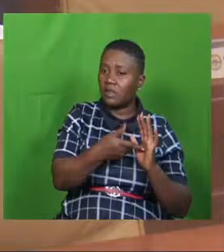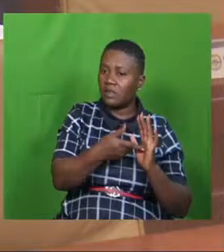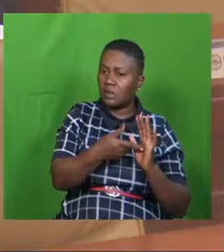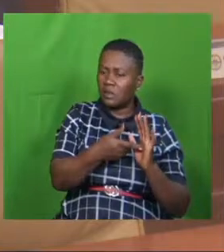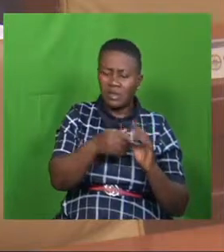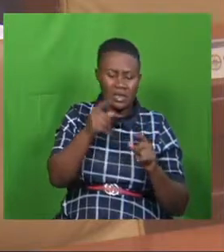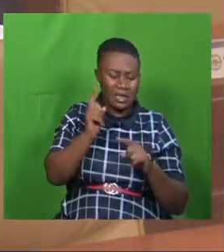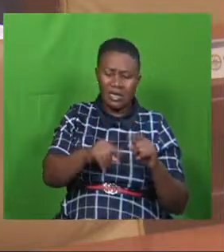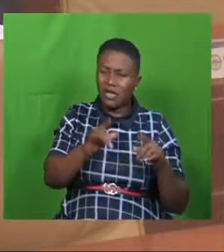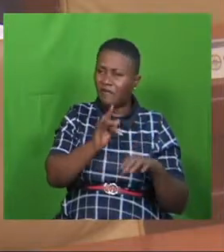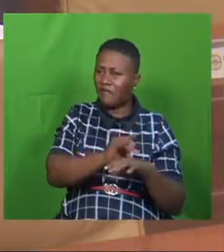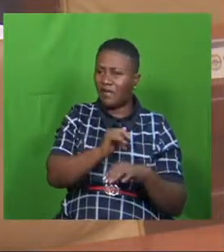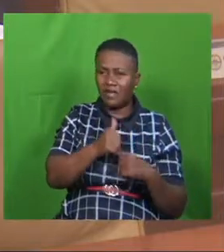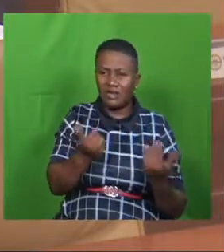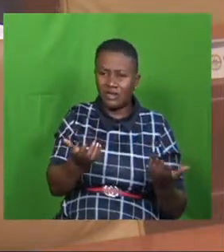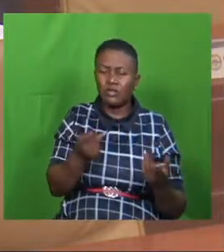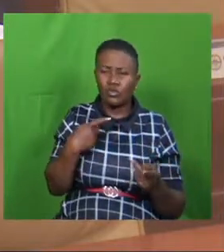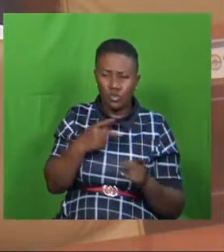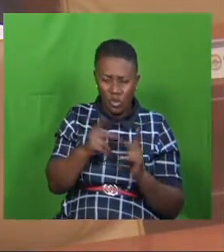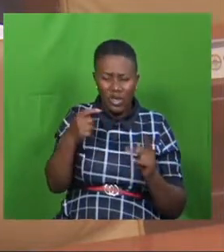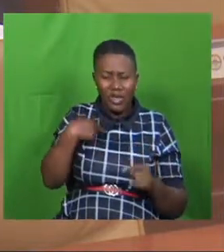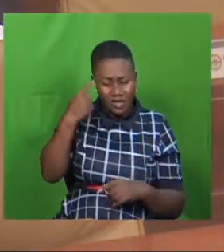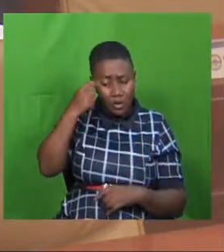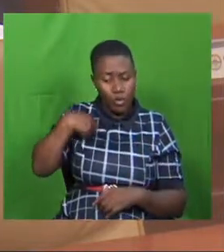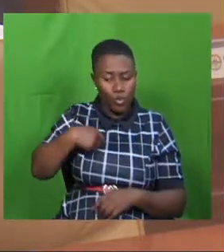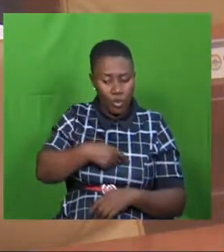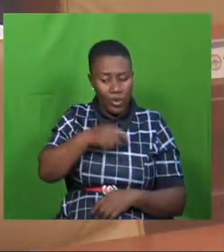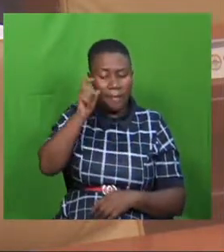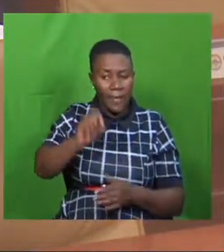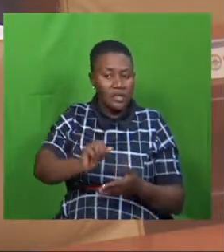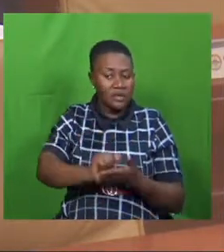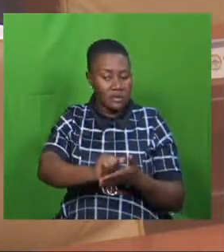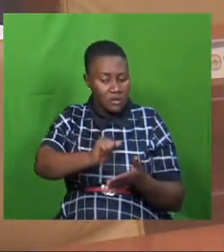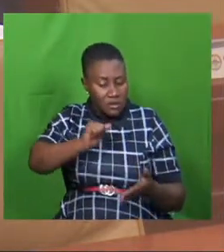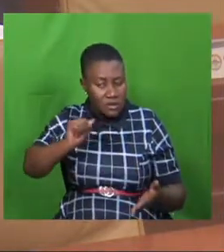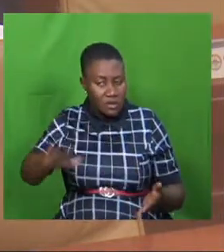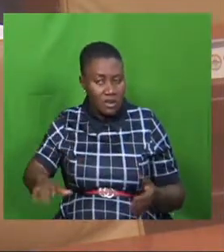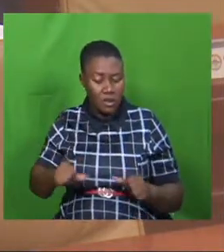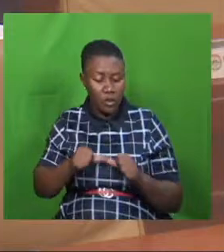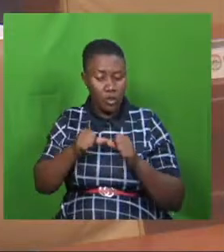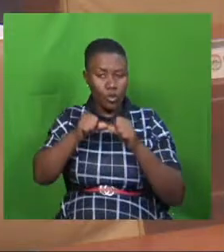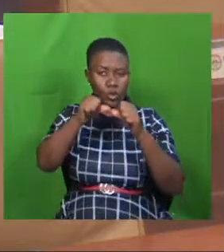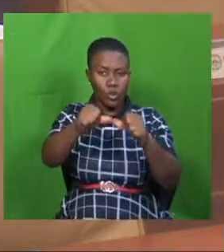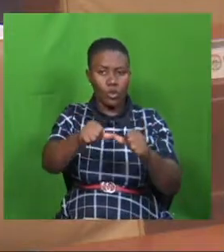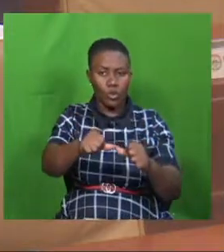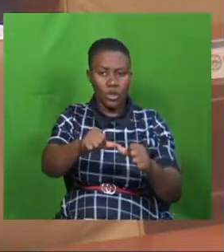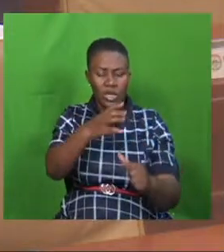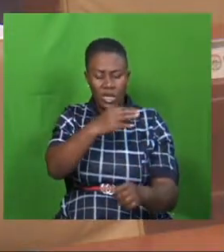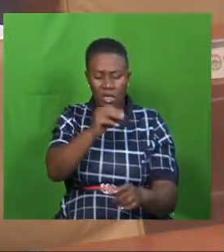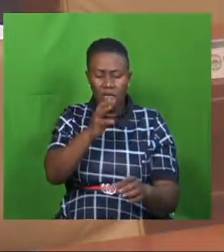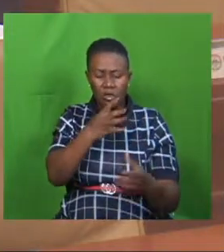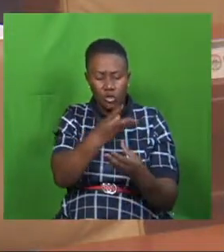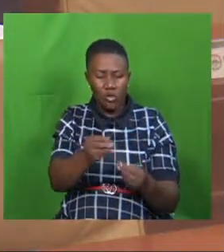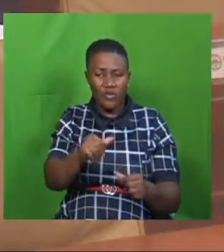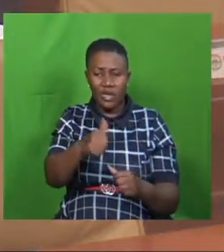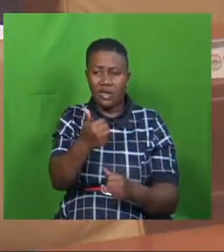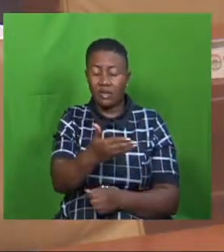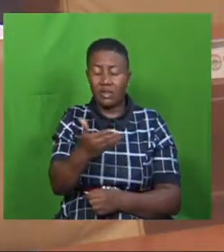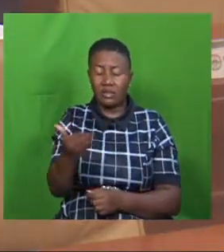harmless. I think that we should do the needful. Let's take it out, proceed, and deal with the substantive issue. Thank you, Right Honourable